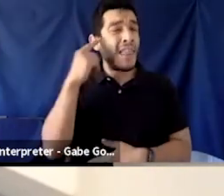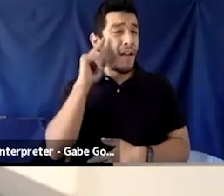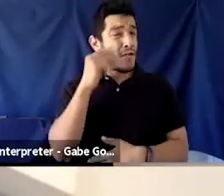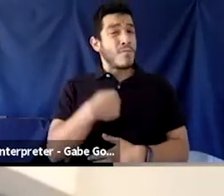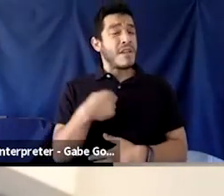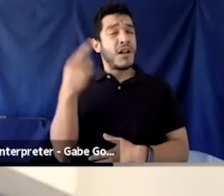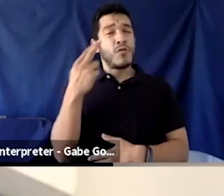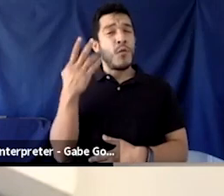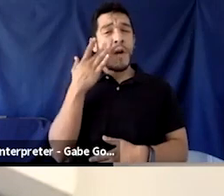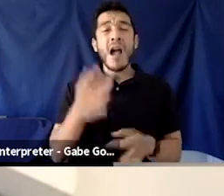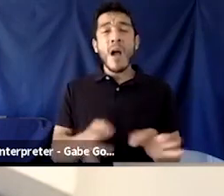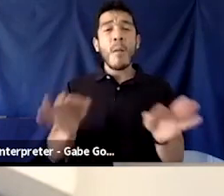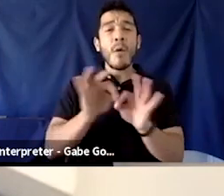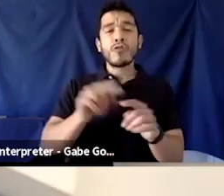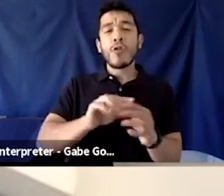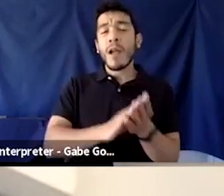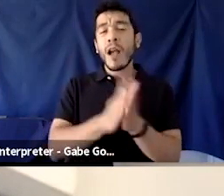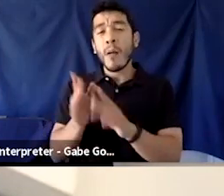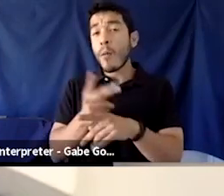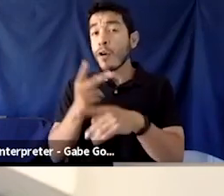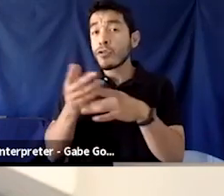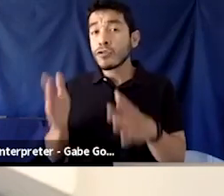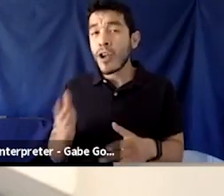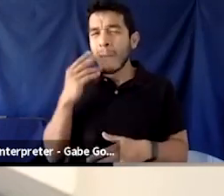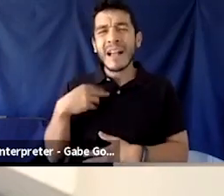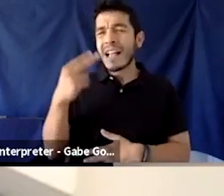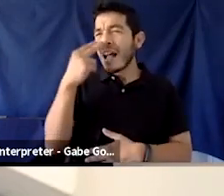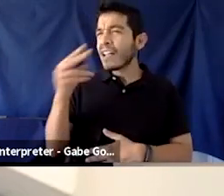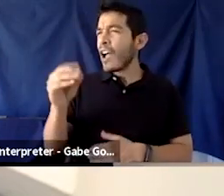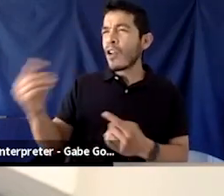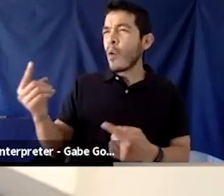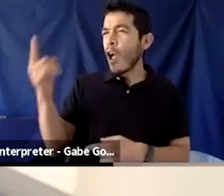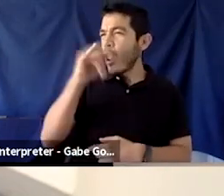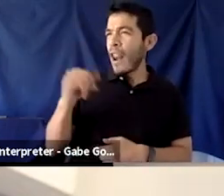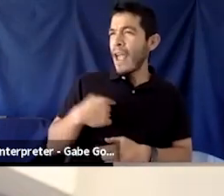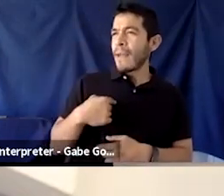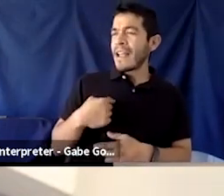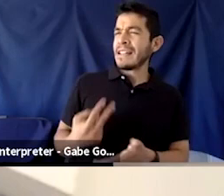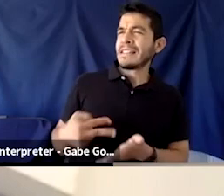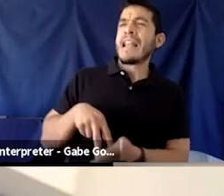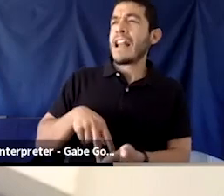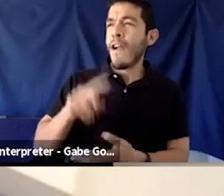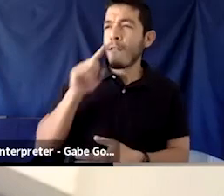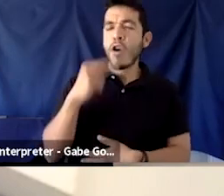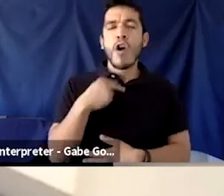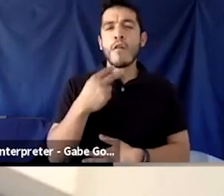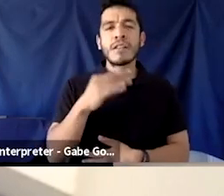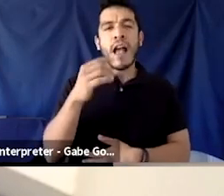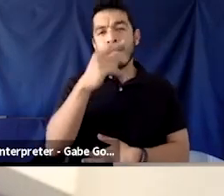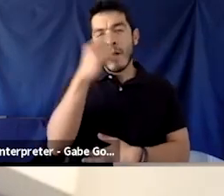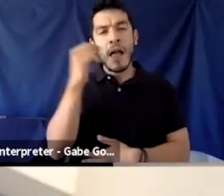important to become a producer was because I didn't see anyone like me standing up for the voices of Black women and women that